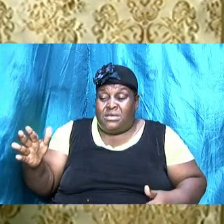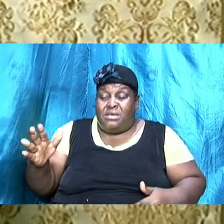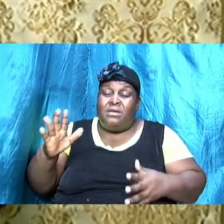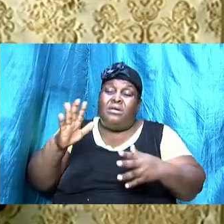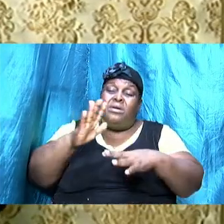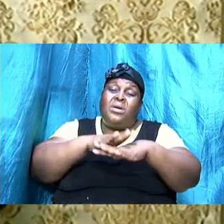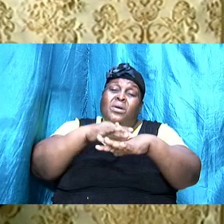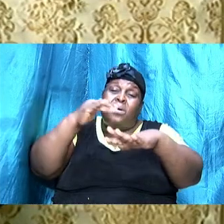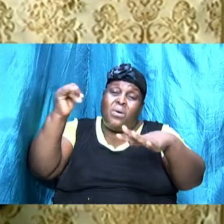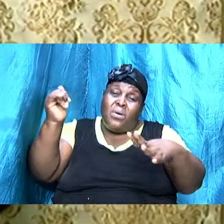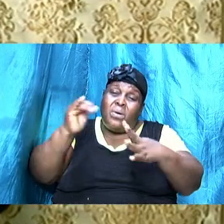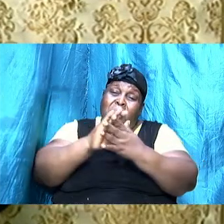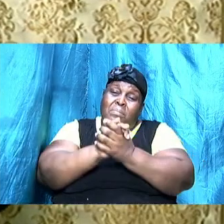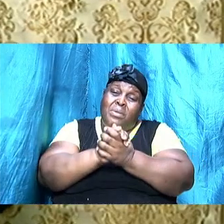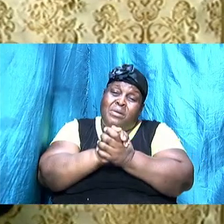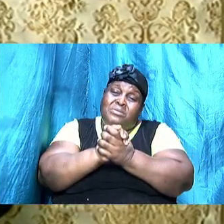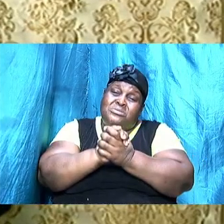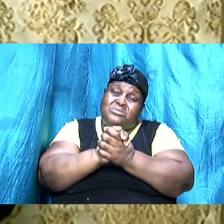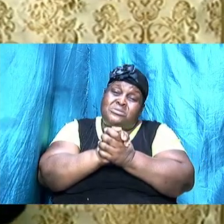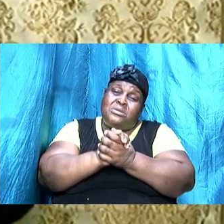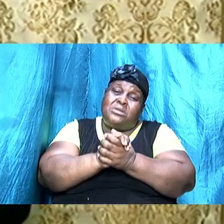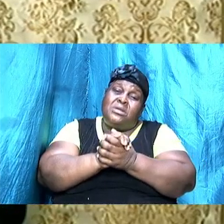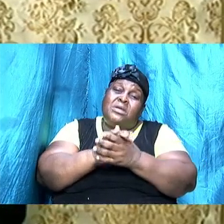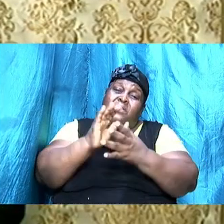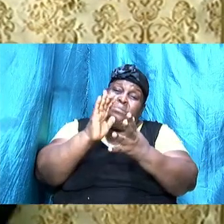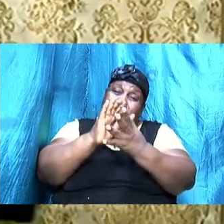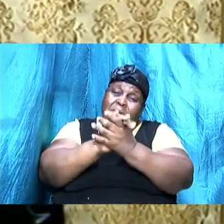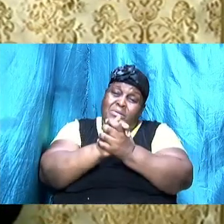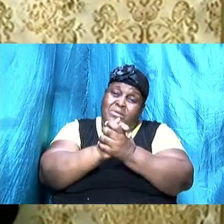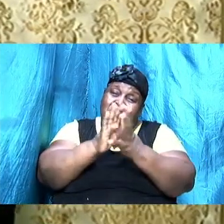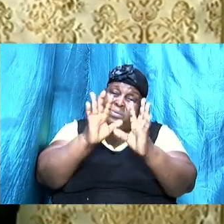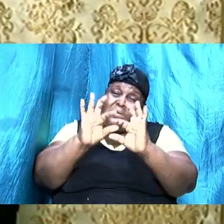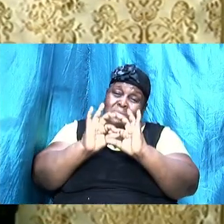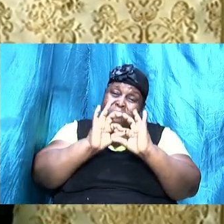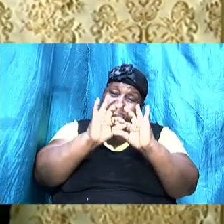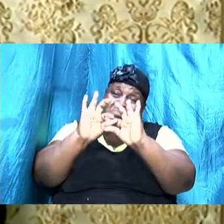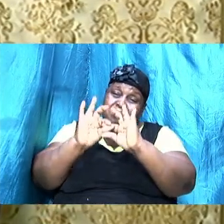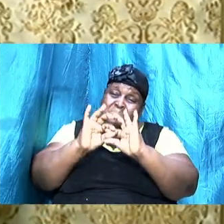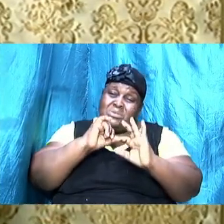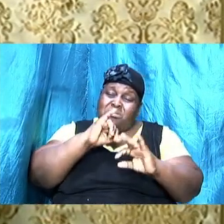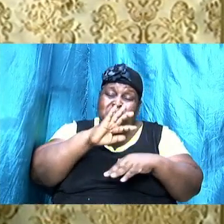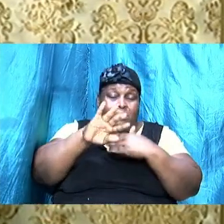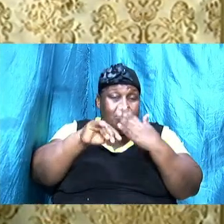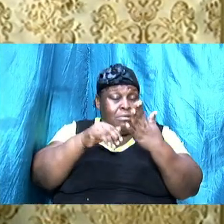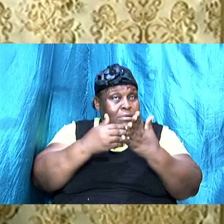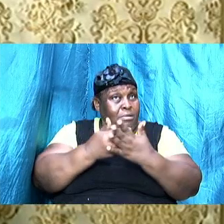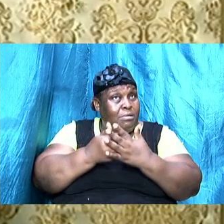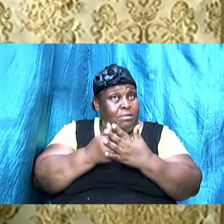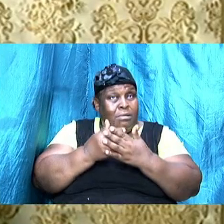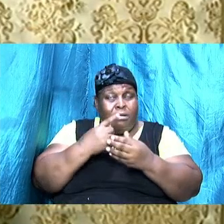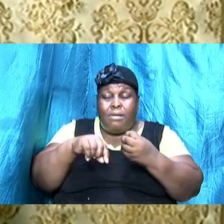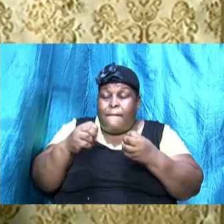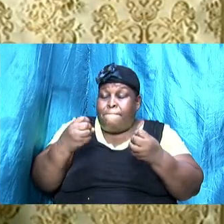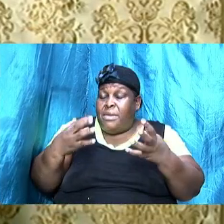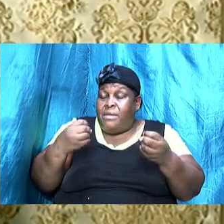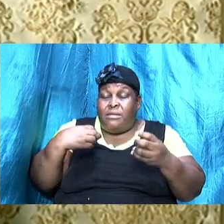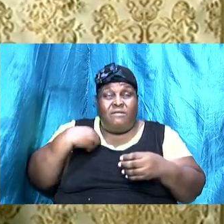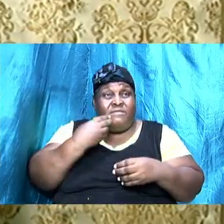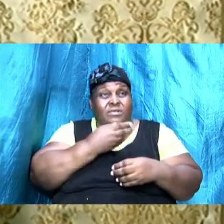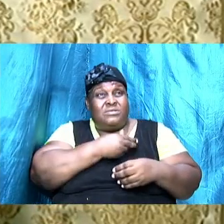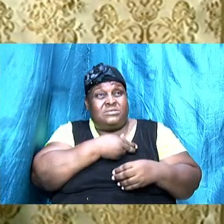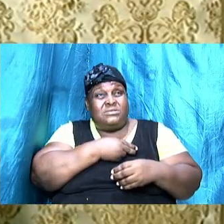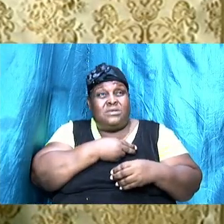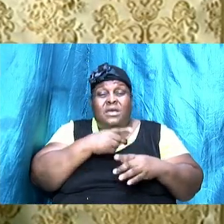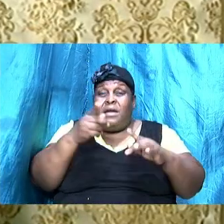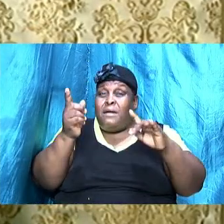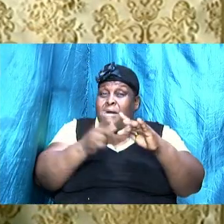called marriage, the marriage relationship, is all about. Many of us, or many folks, are